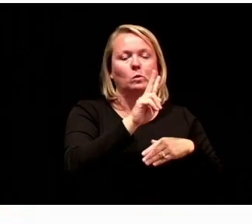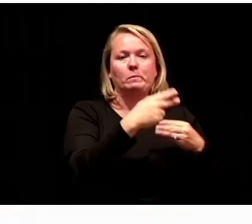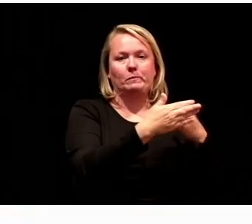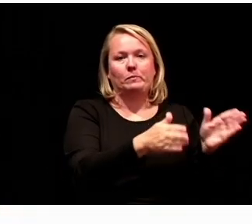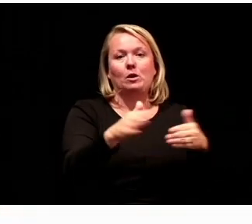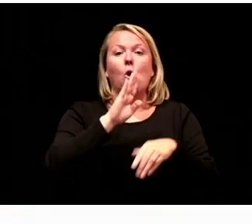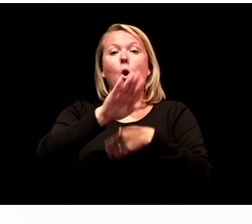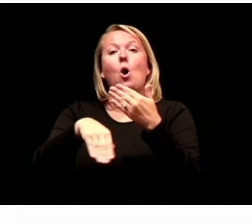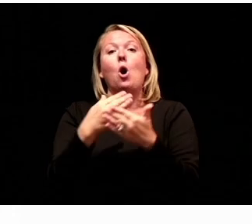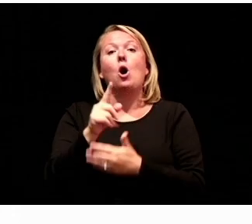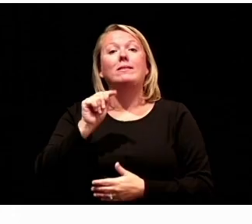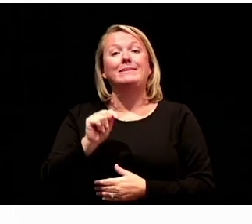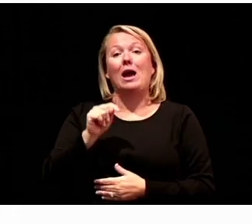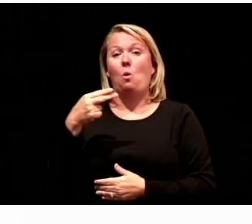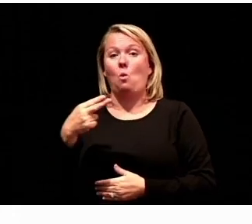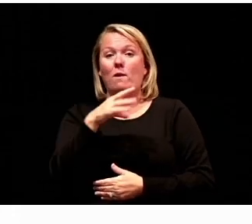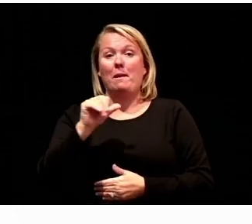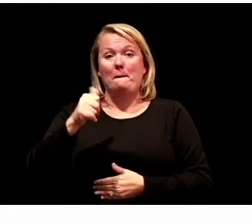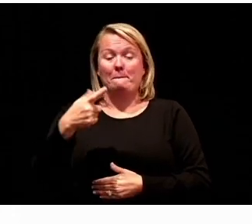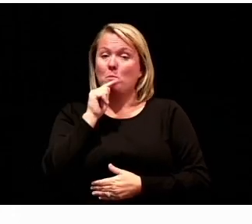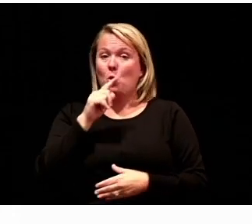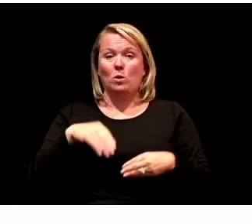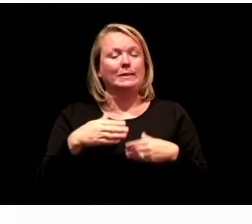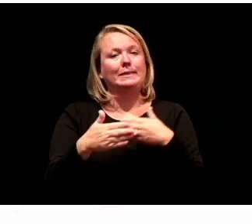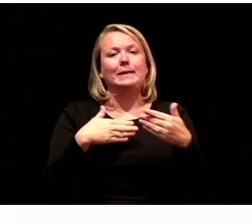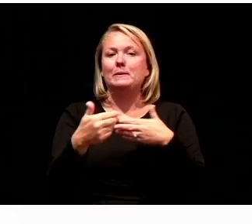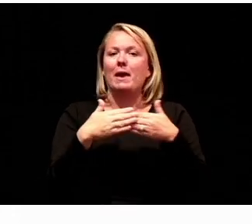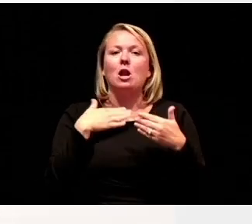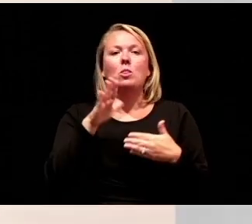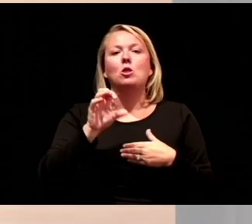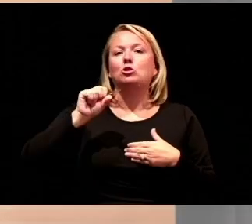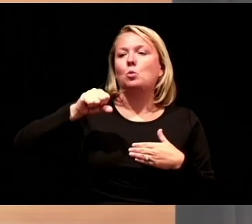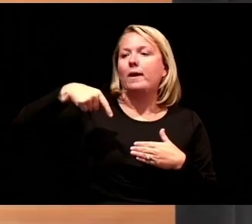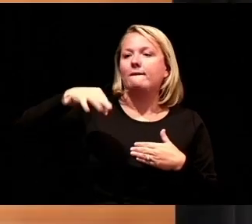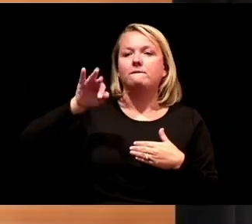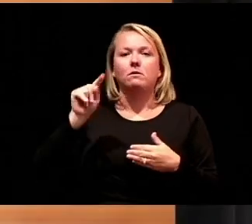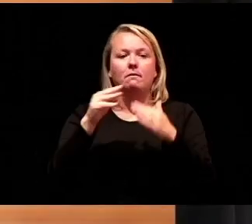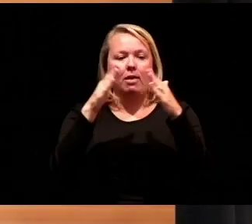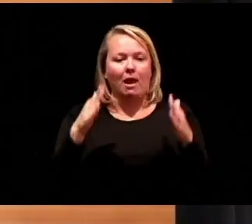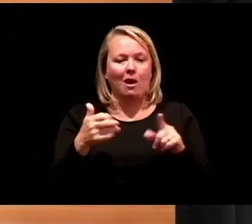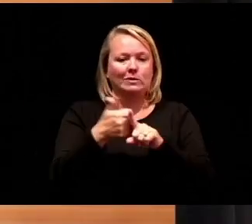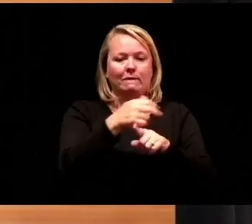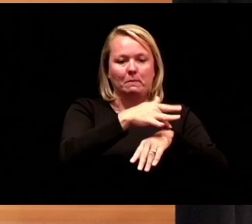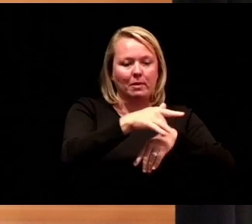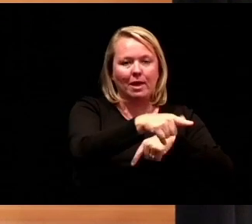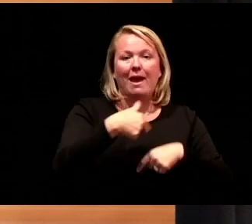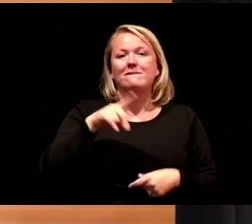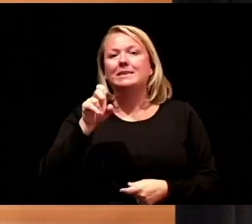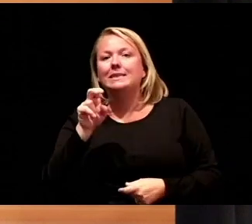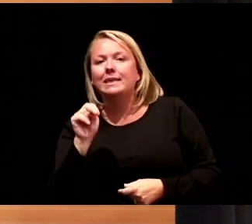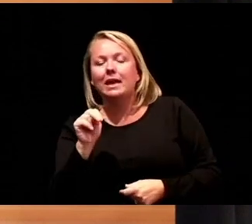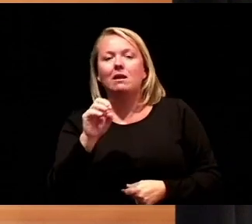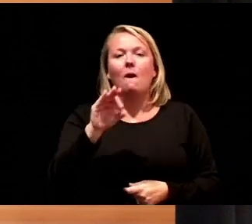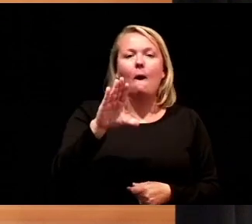cases that the Fair Housing Center of West Michigan has specifically been involved in. One's going to be more systemically based, meaning